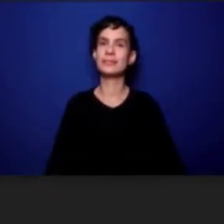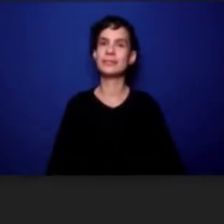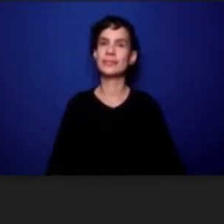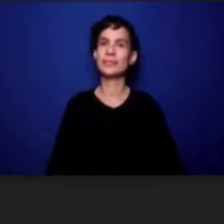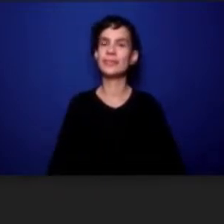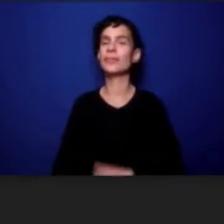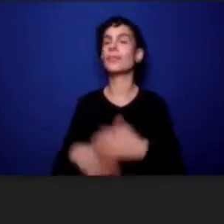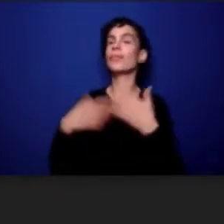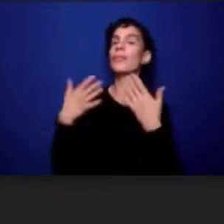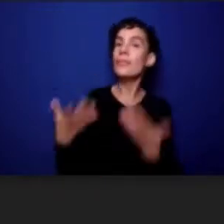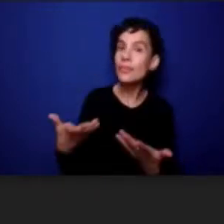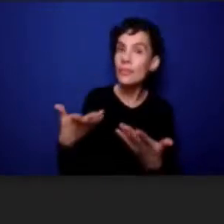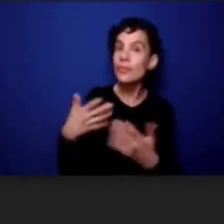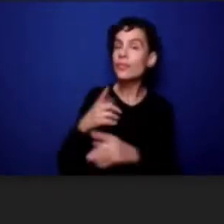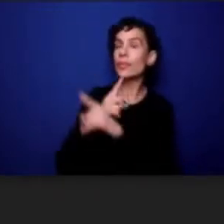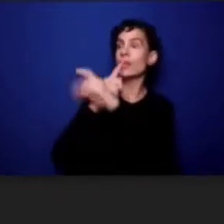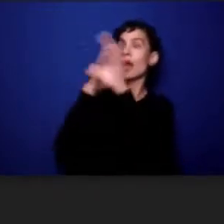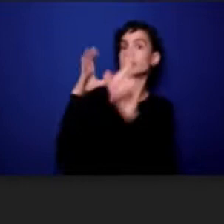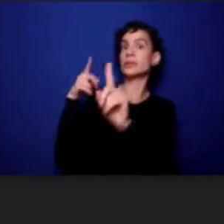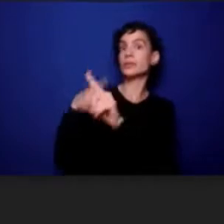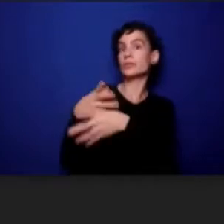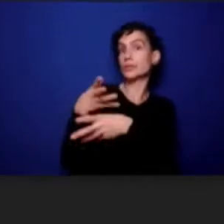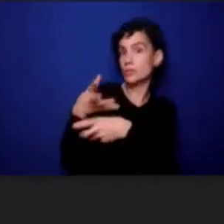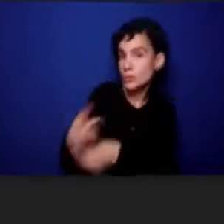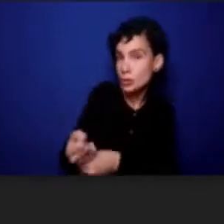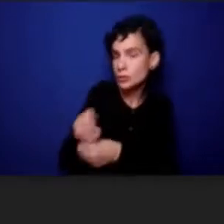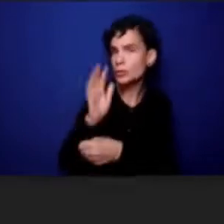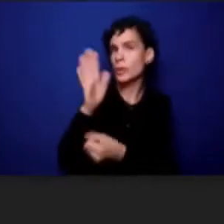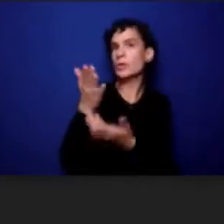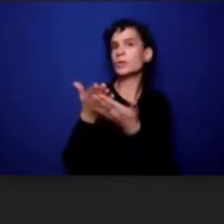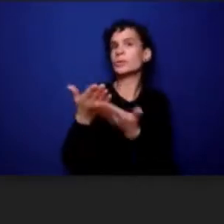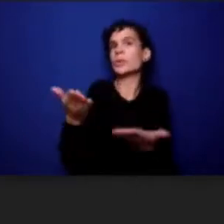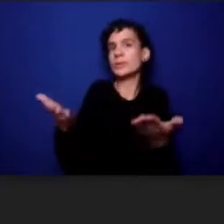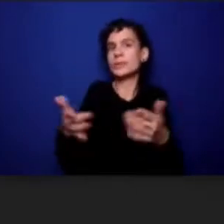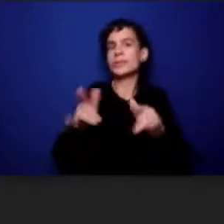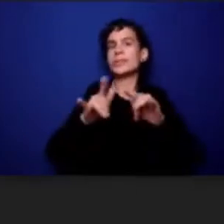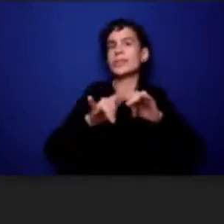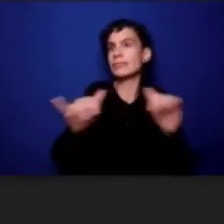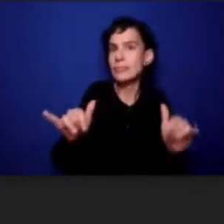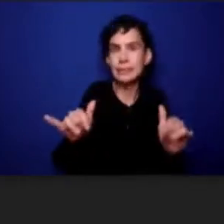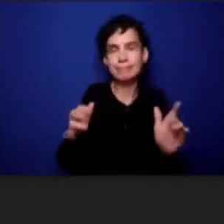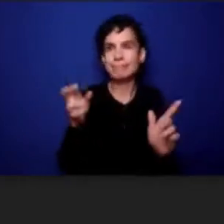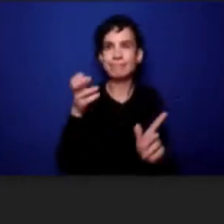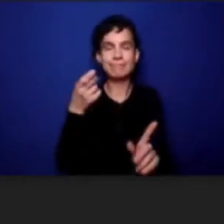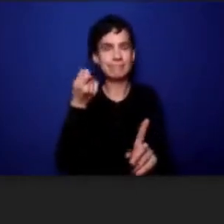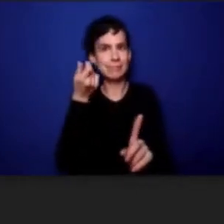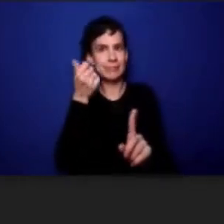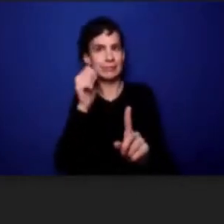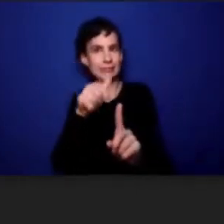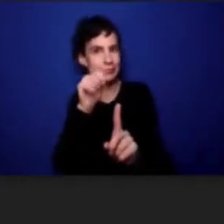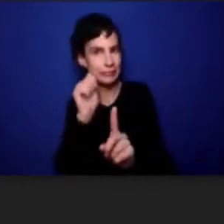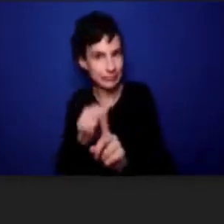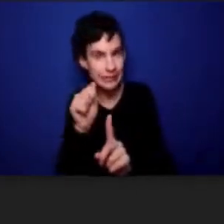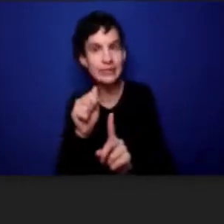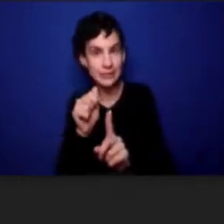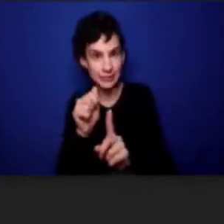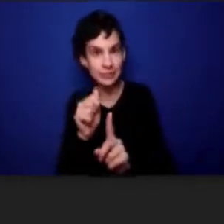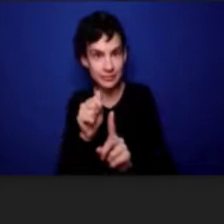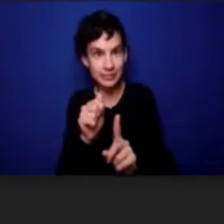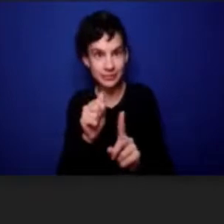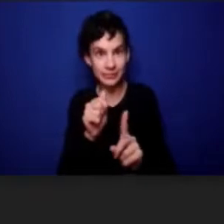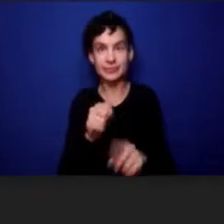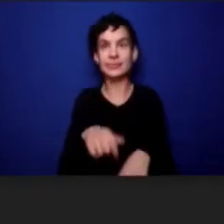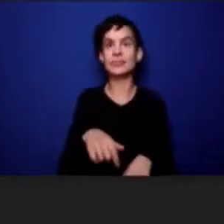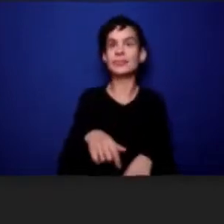the idea of sort of being able to trust one's sources, I think, was also kind of the dubious point that I also kept sort of running